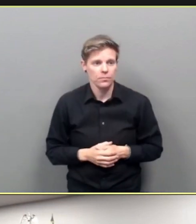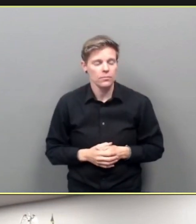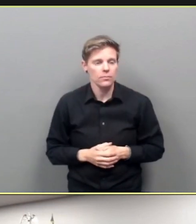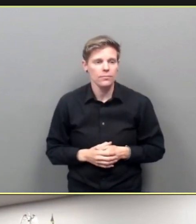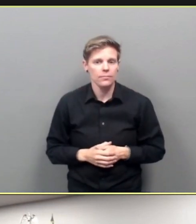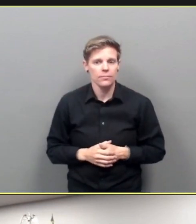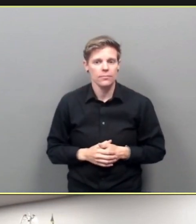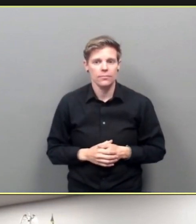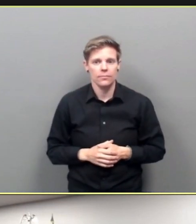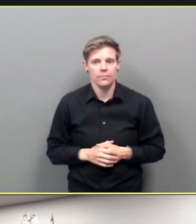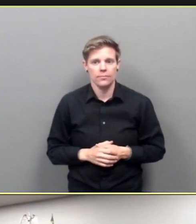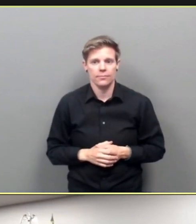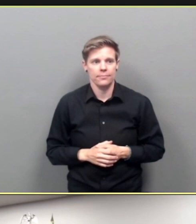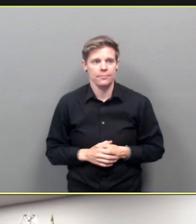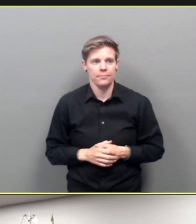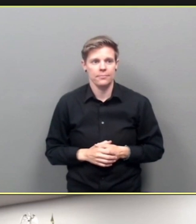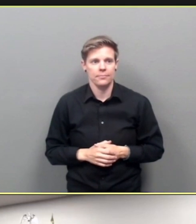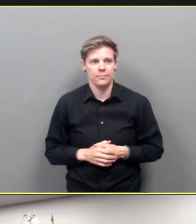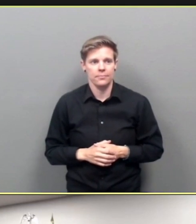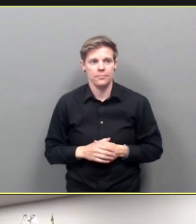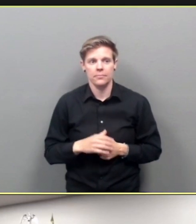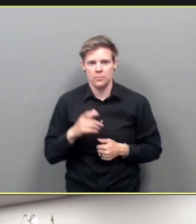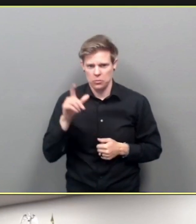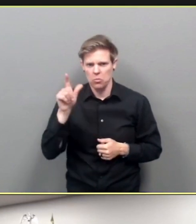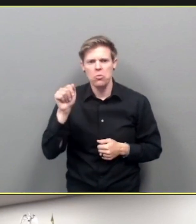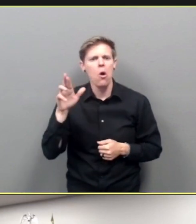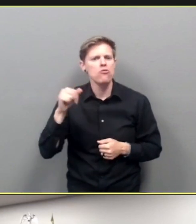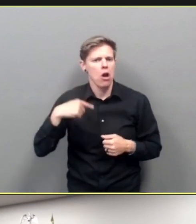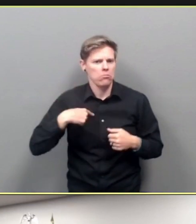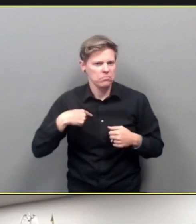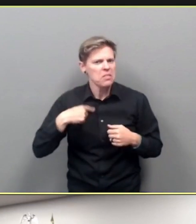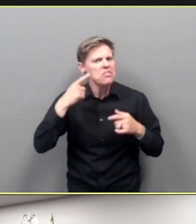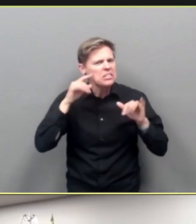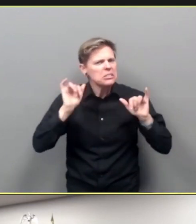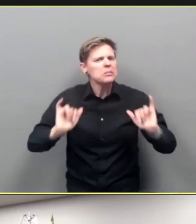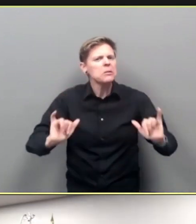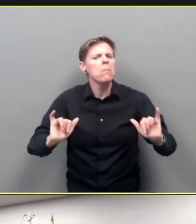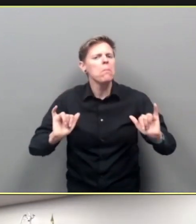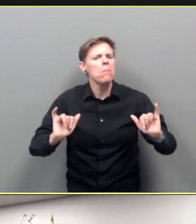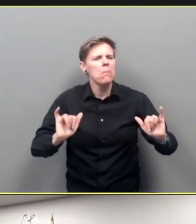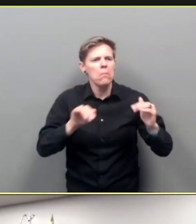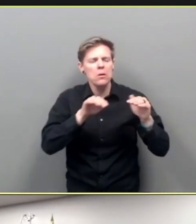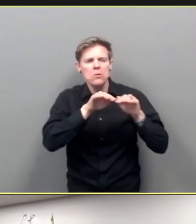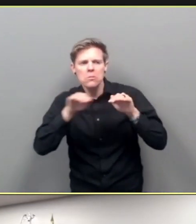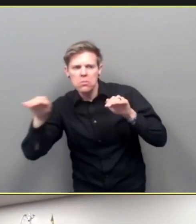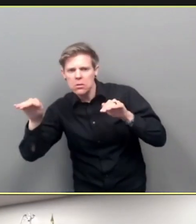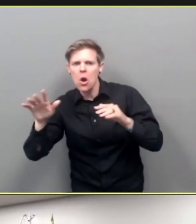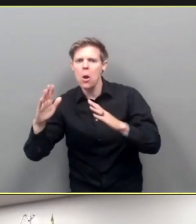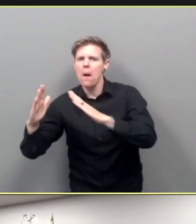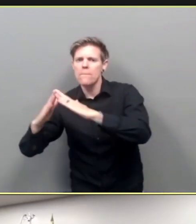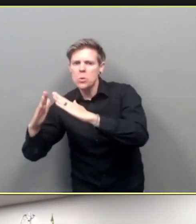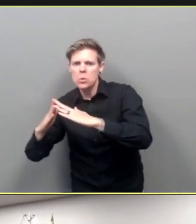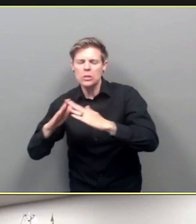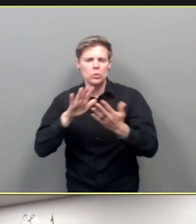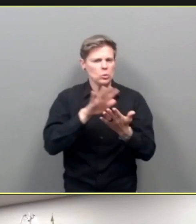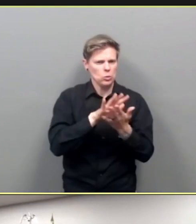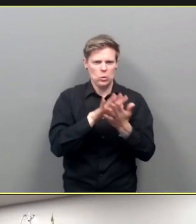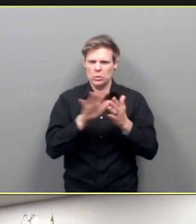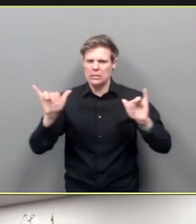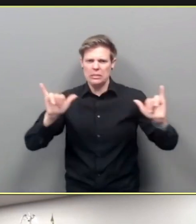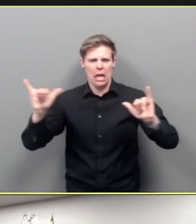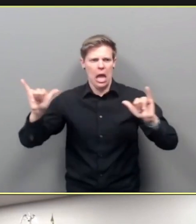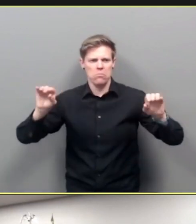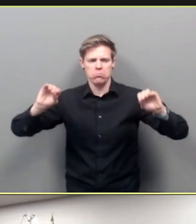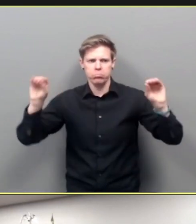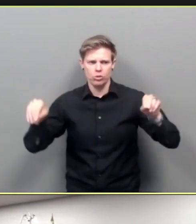So I think what I'm seeing is a mirror of what's happening in the community. So as we see case rates and cases